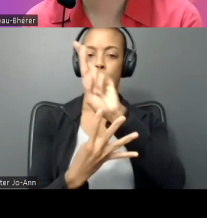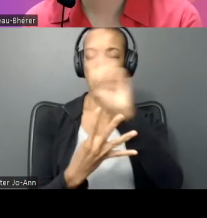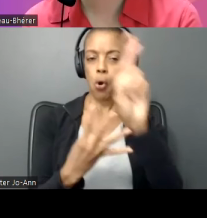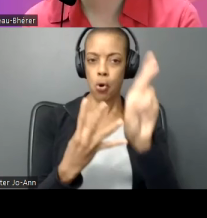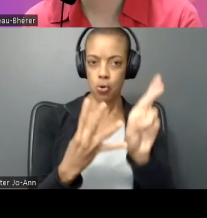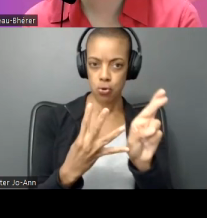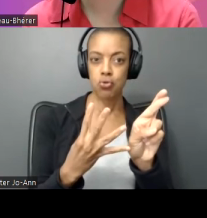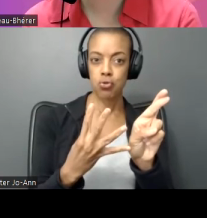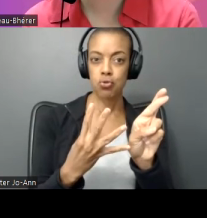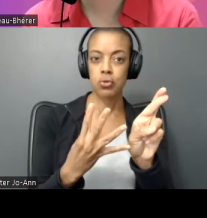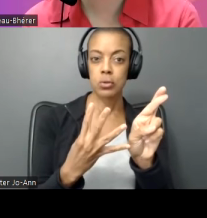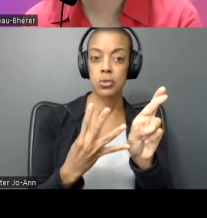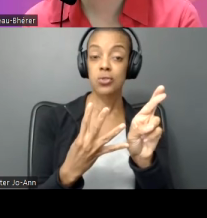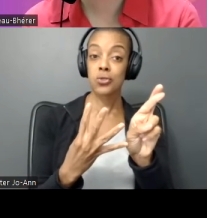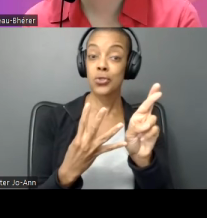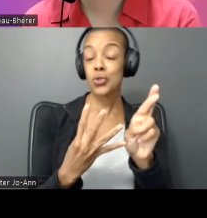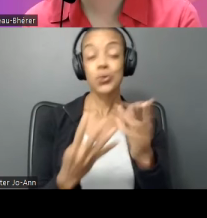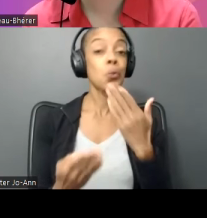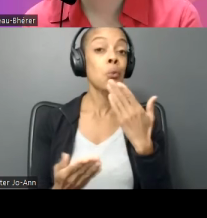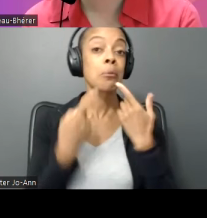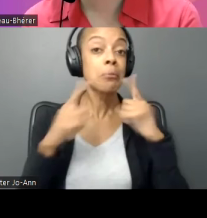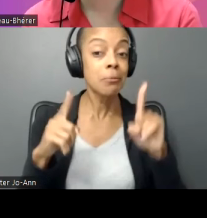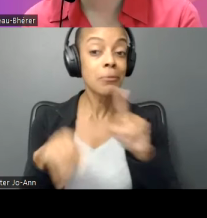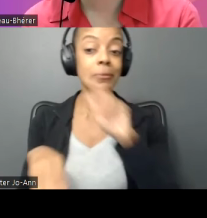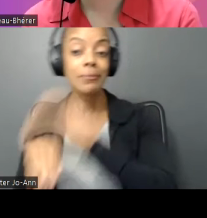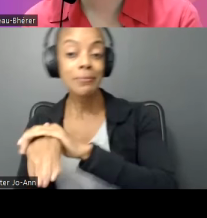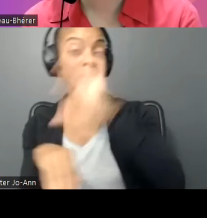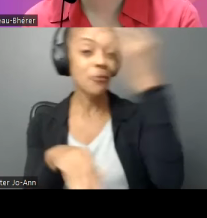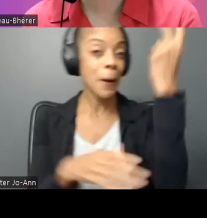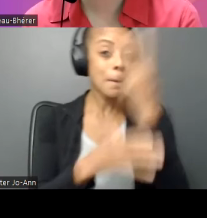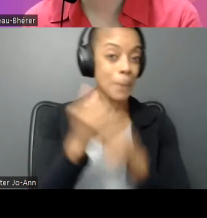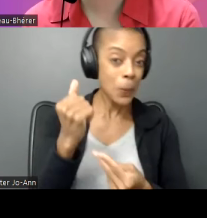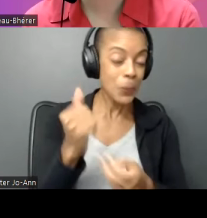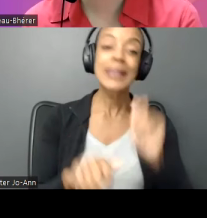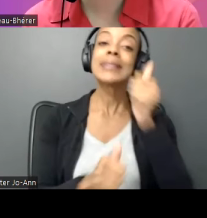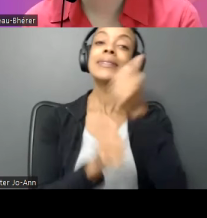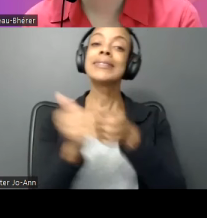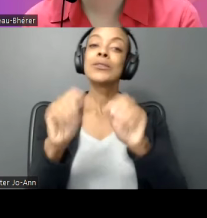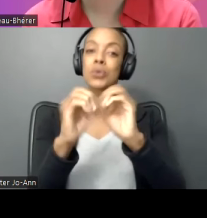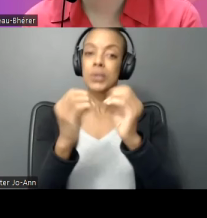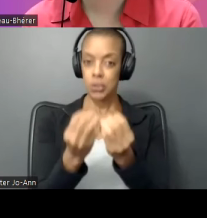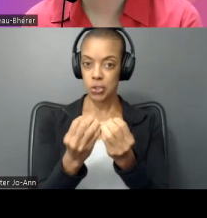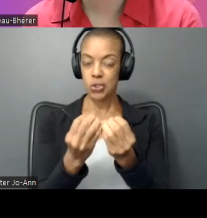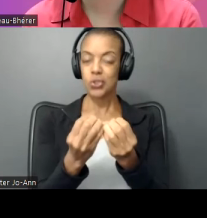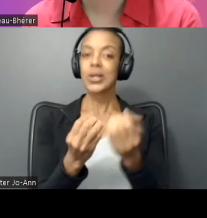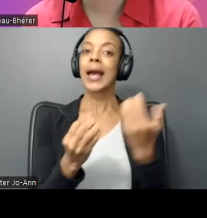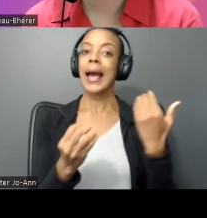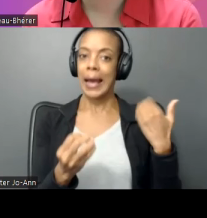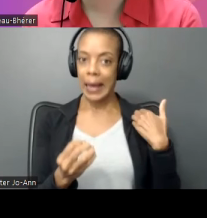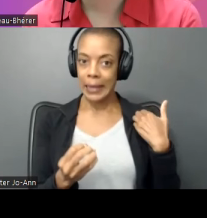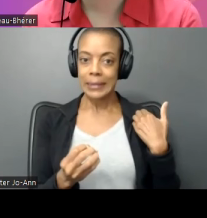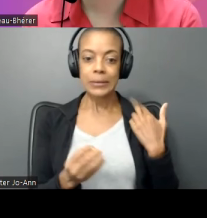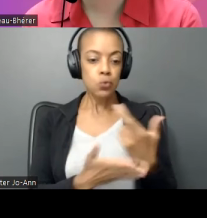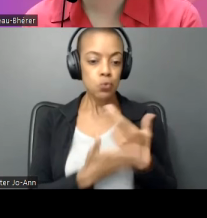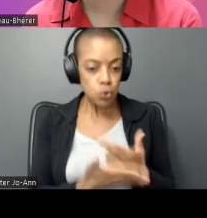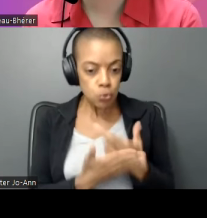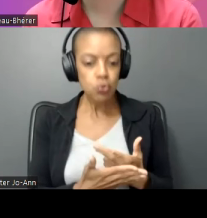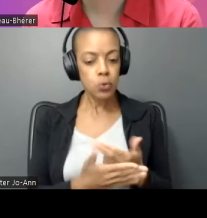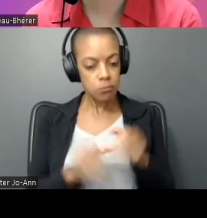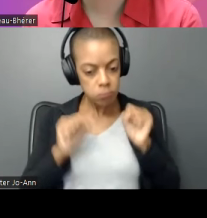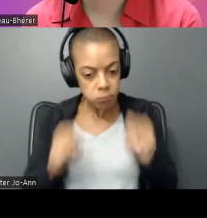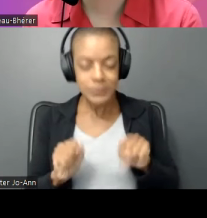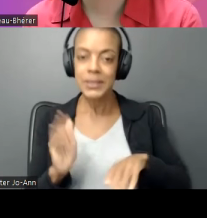works quite well in French and in English. So each organization has the means to develop